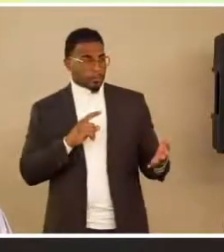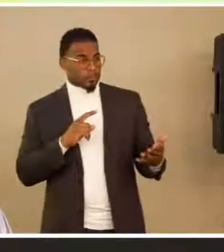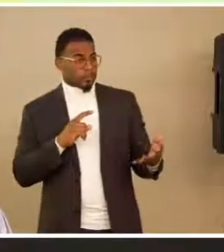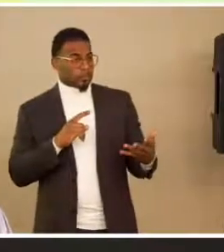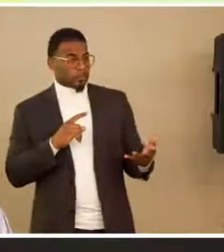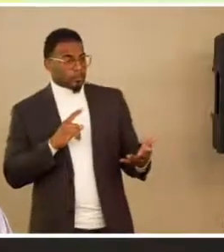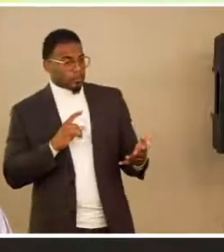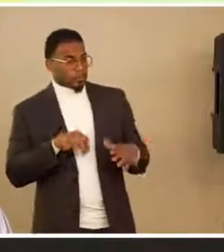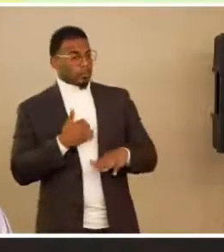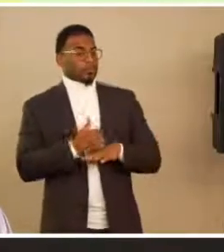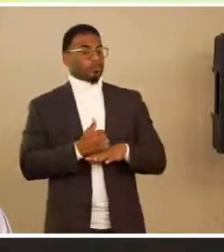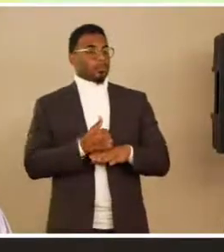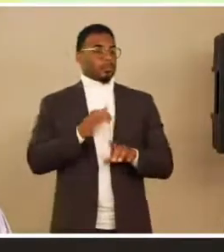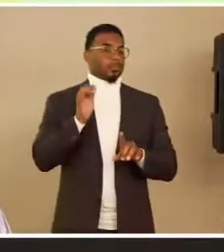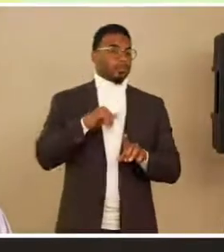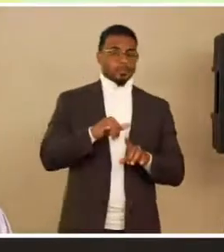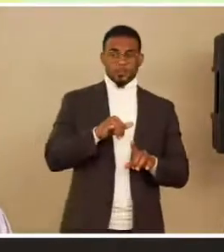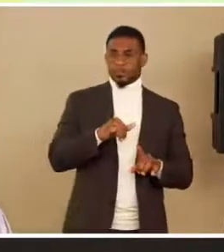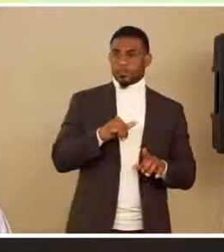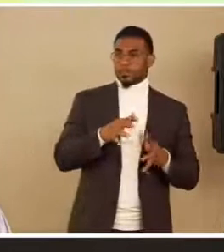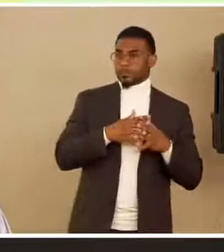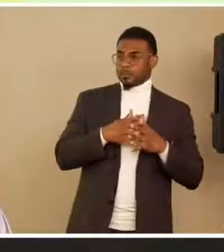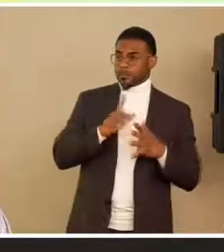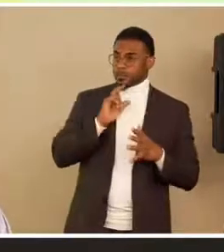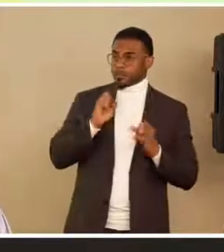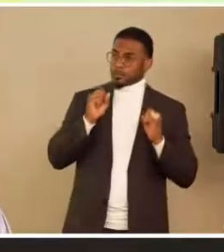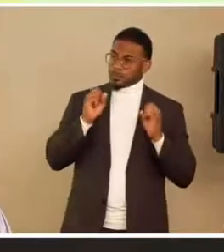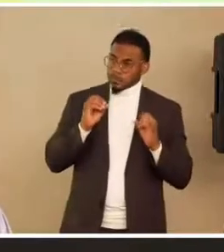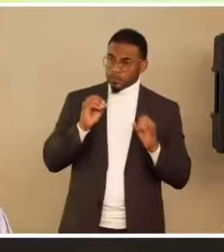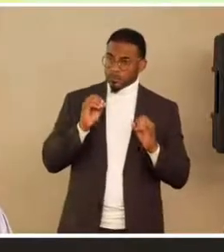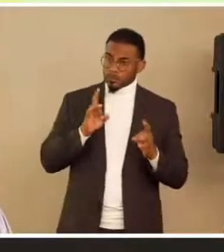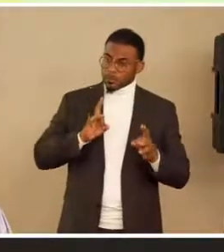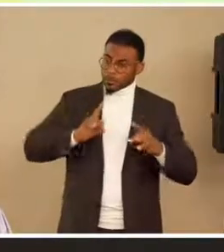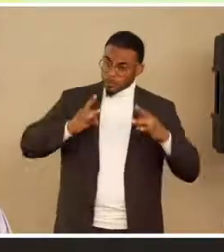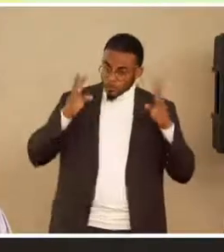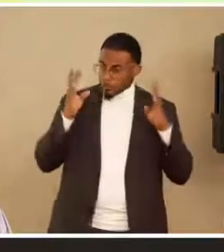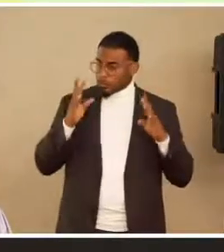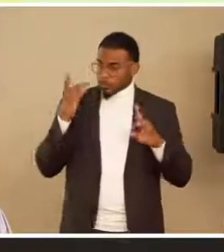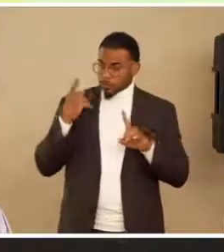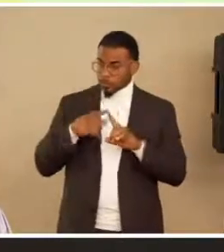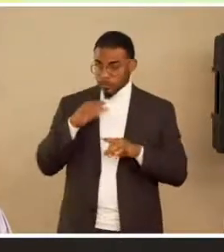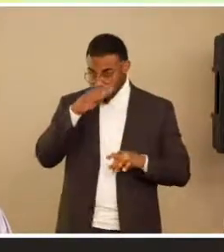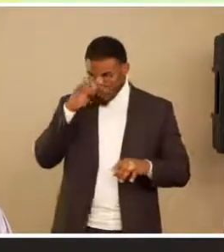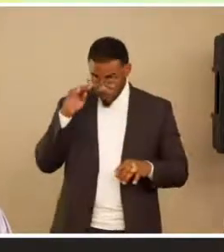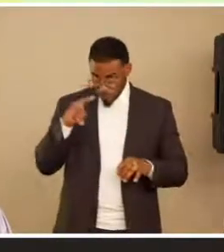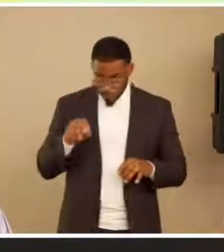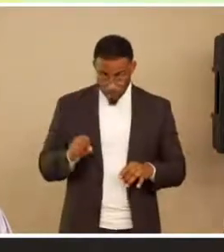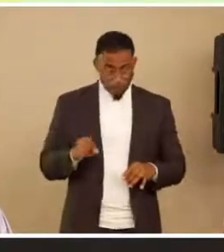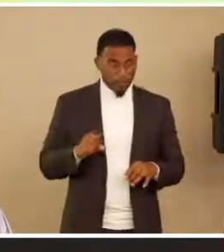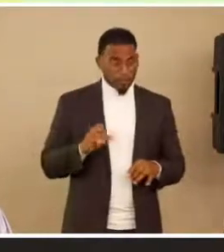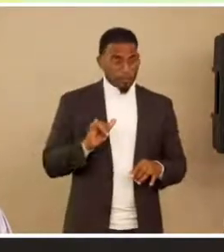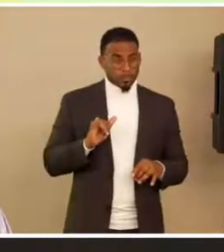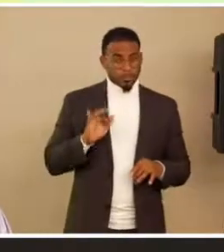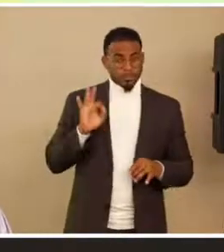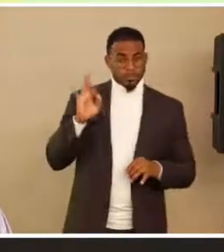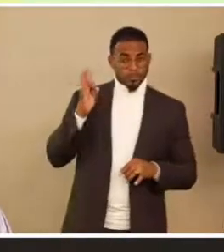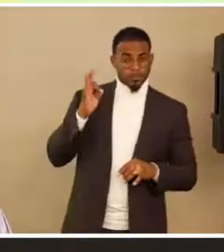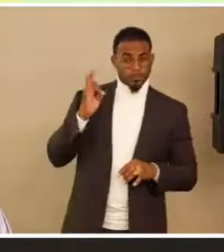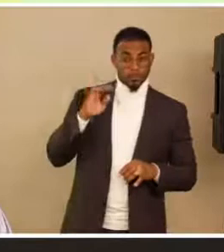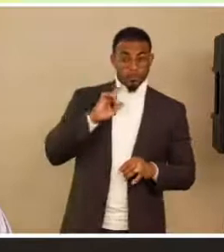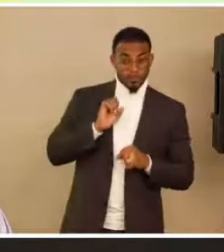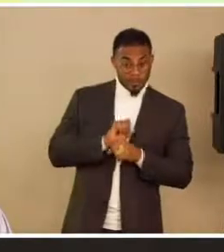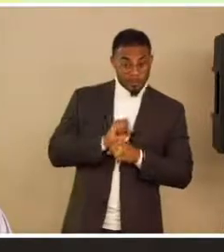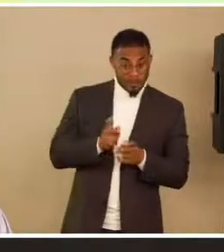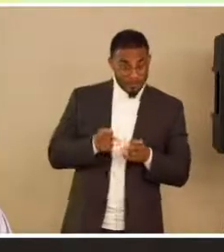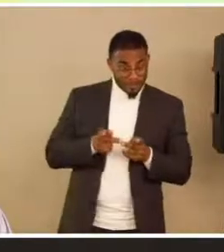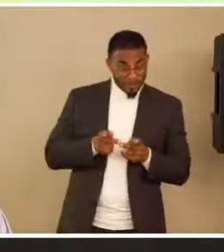who found that America was so hostile towards their blackness that France was